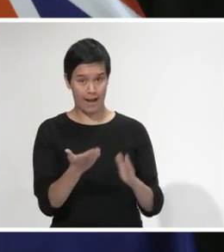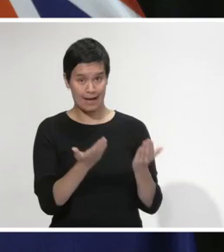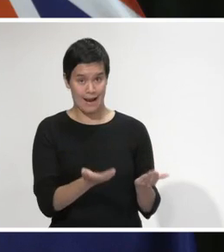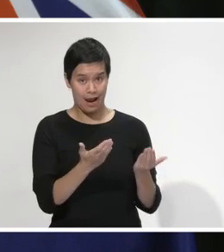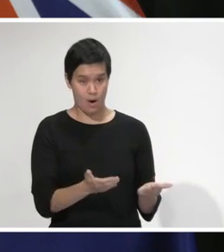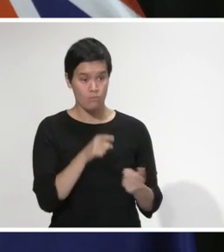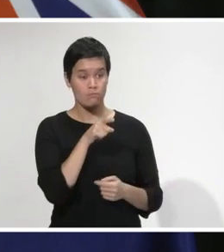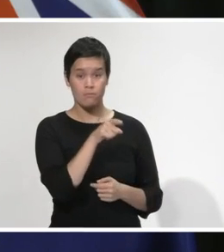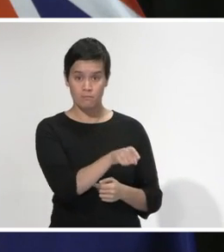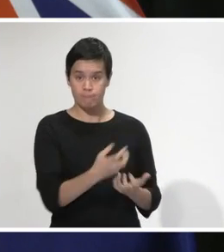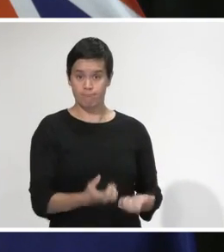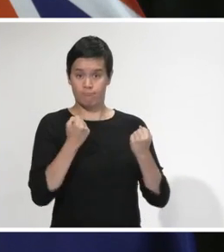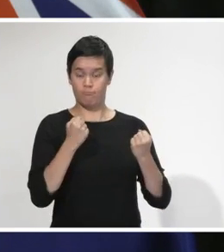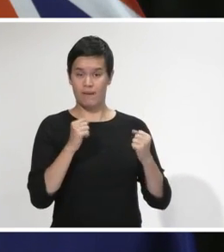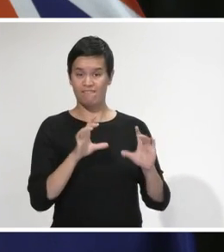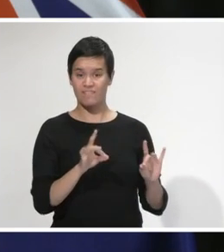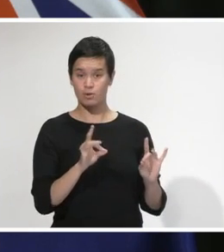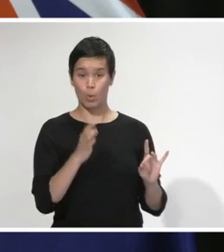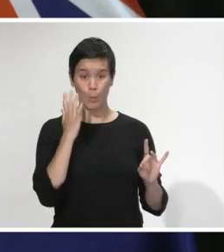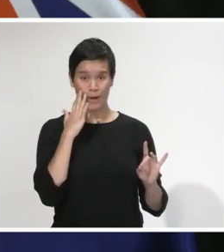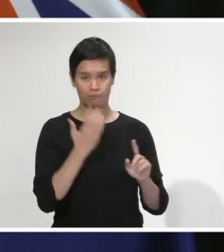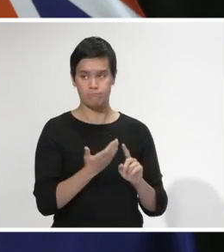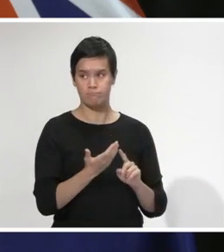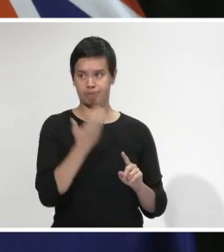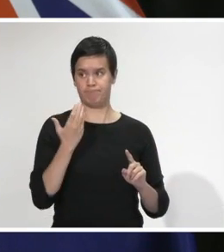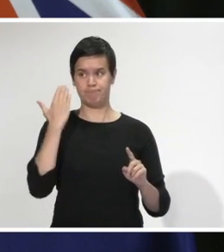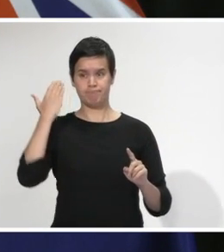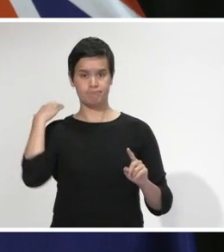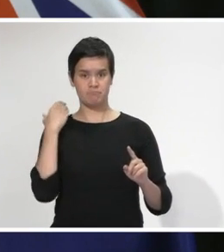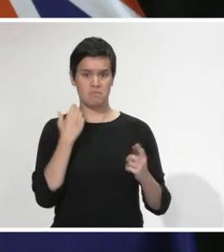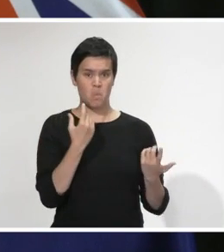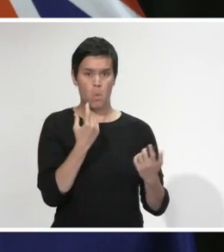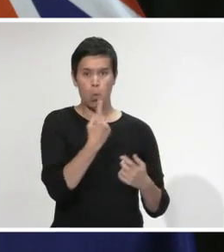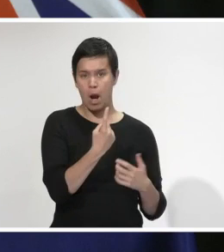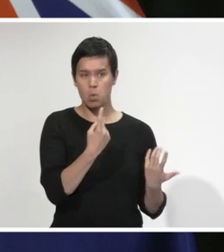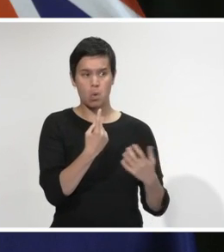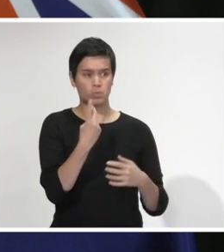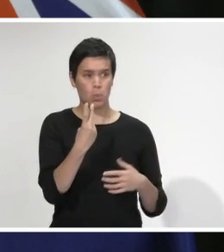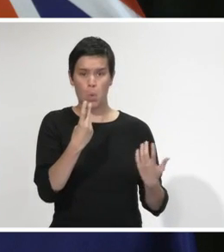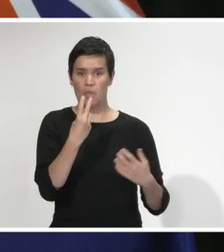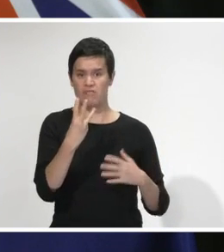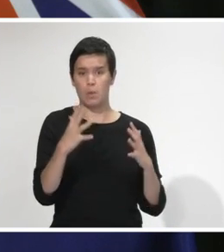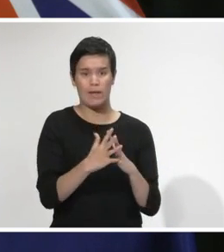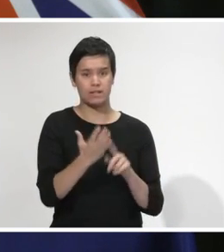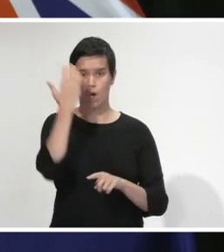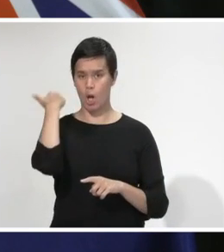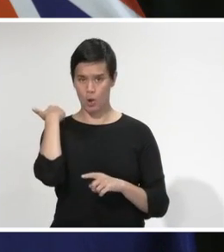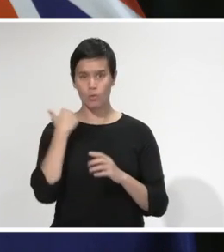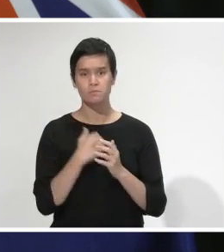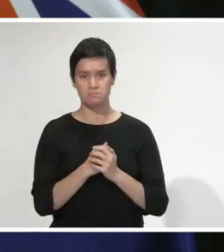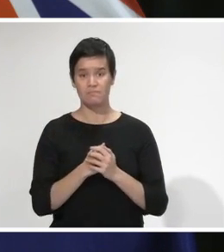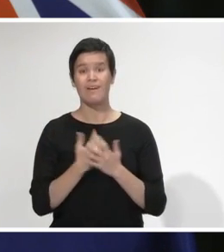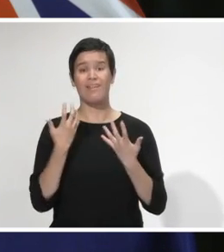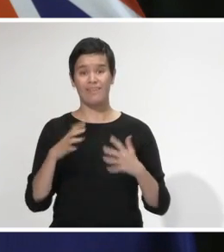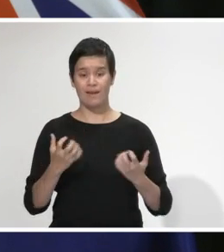happened at least a week, mostly 1, 2, even 3 weeks ago. Secondly, it's simply because